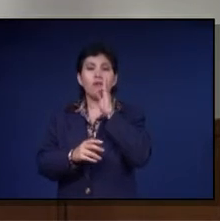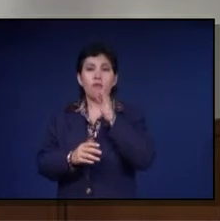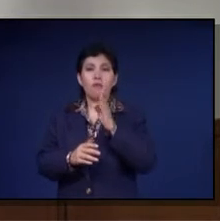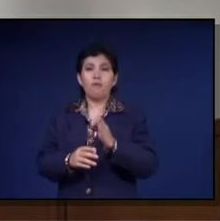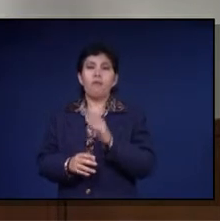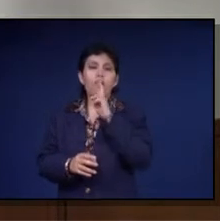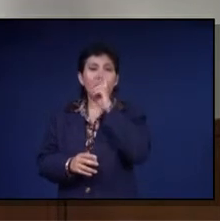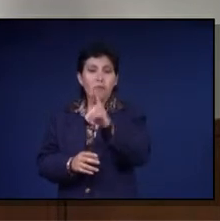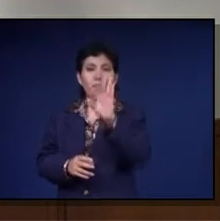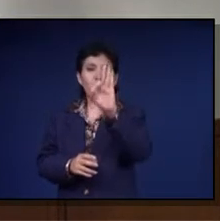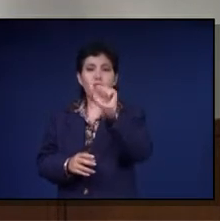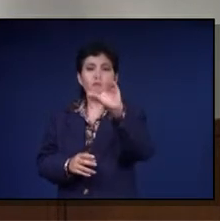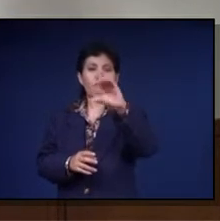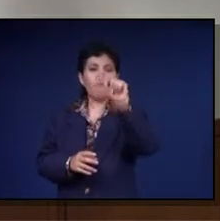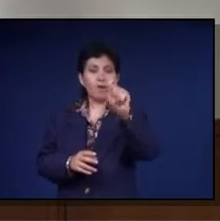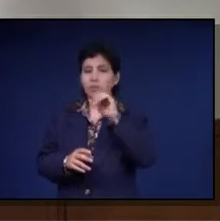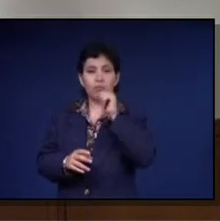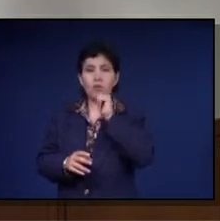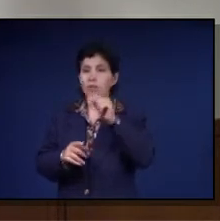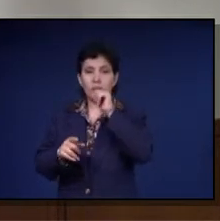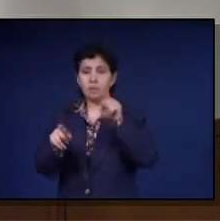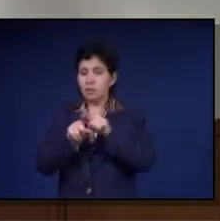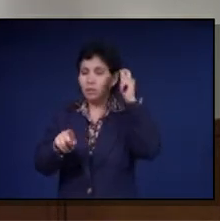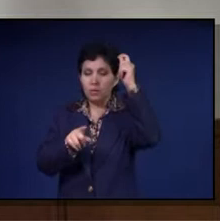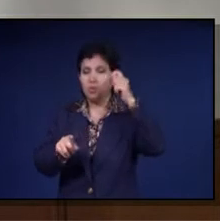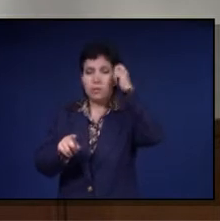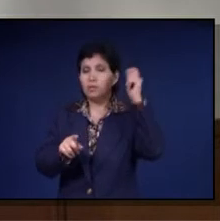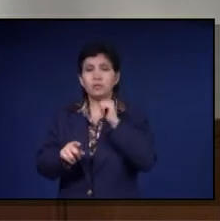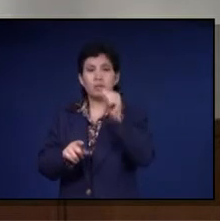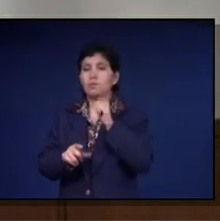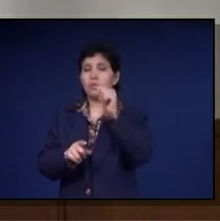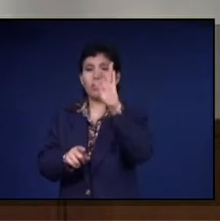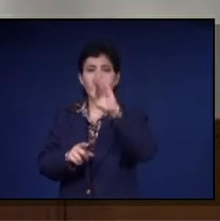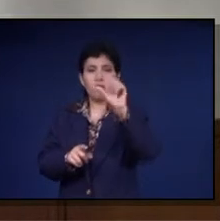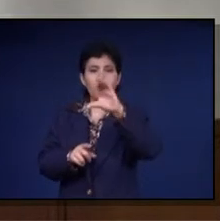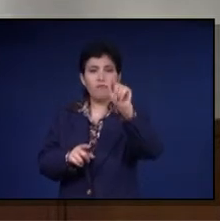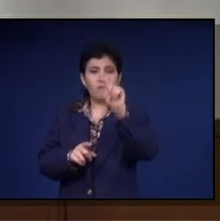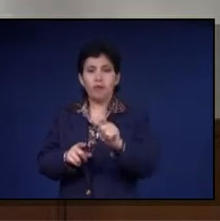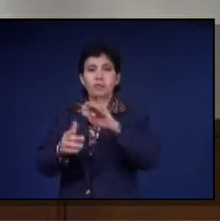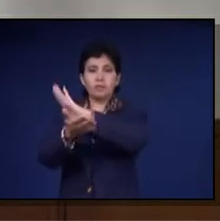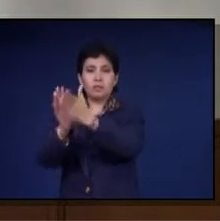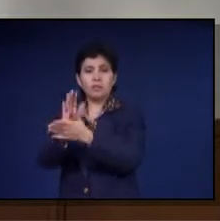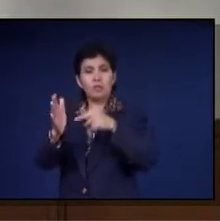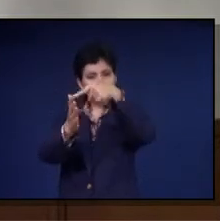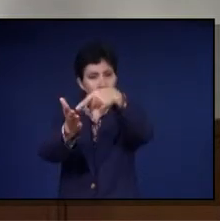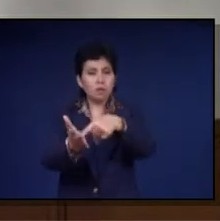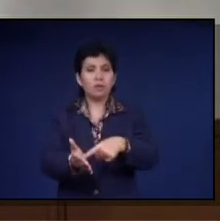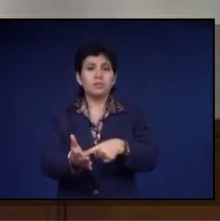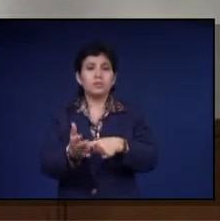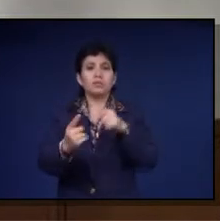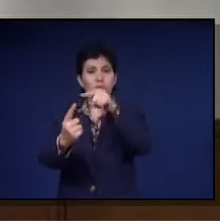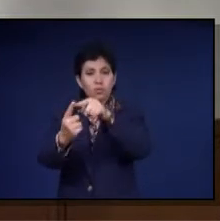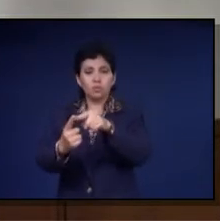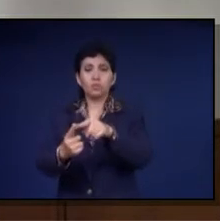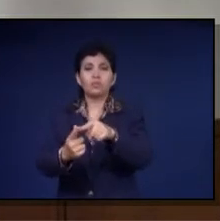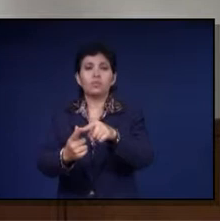becomes facts after the theories have been went through numerous times, thousands of times to